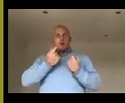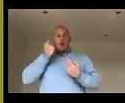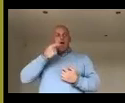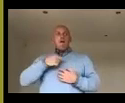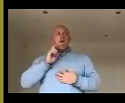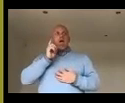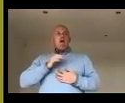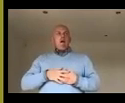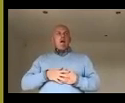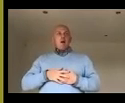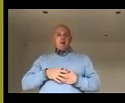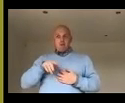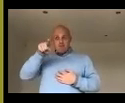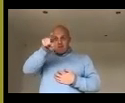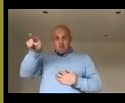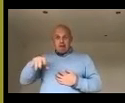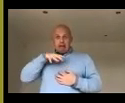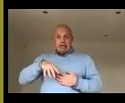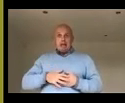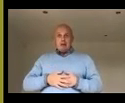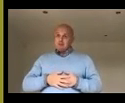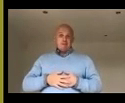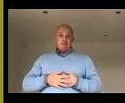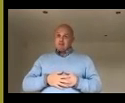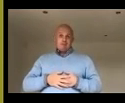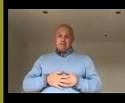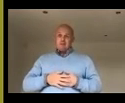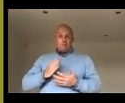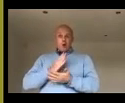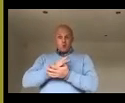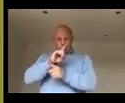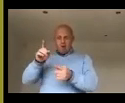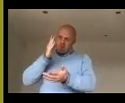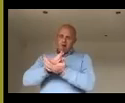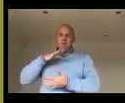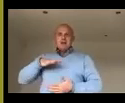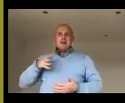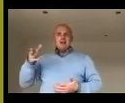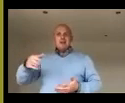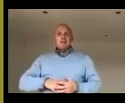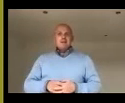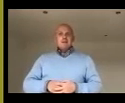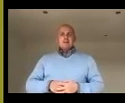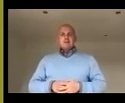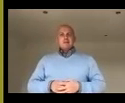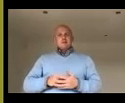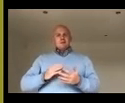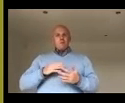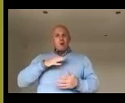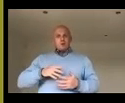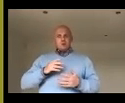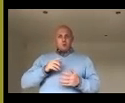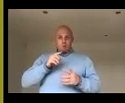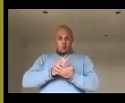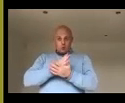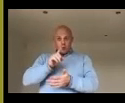and then actually nobody takes part in it because nobody else thinks it's a good idea. So we want to see that you've checked out with people.